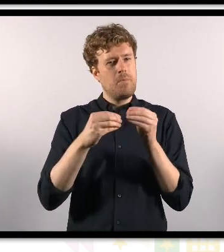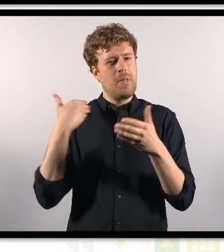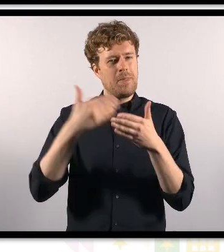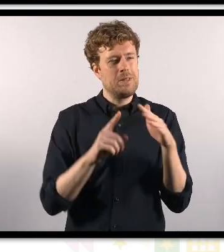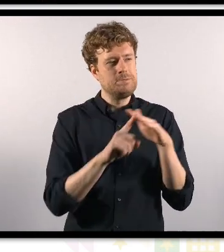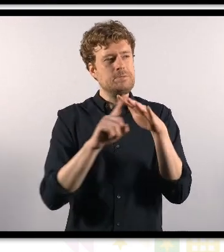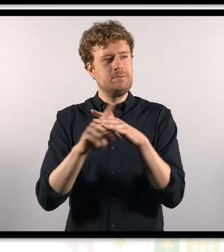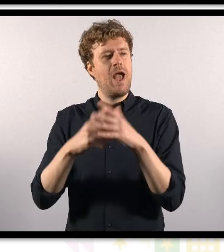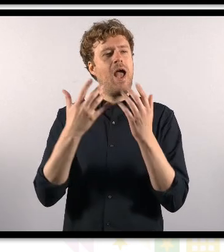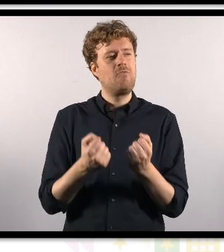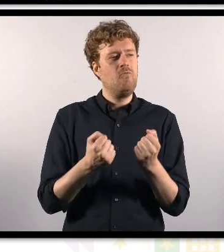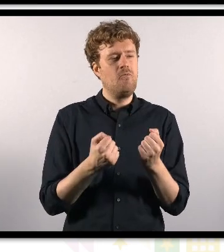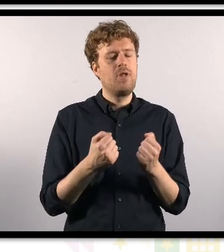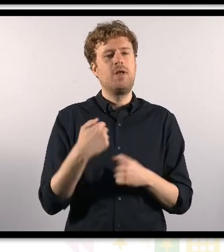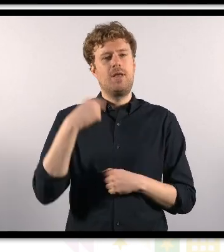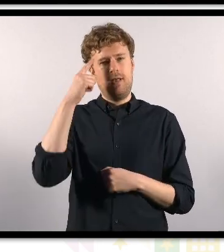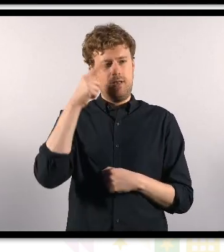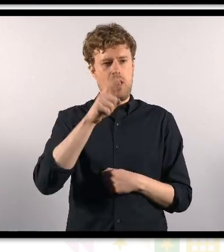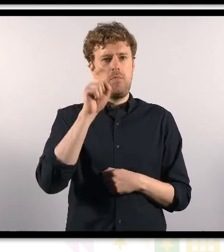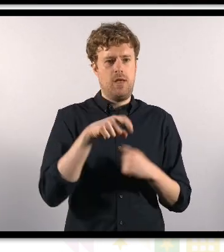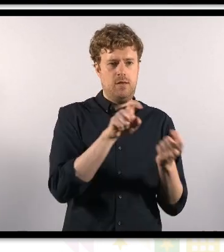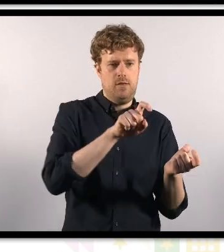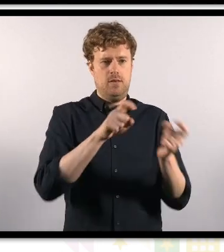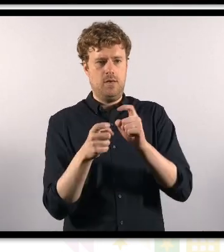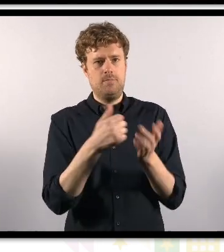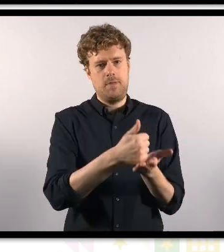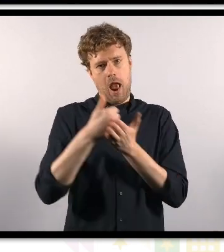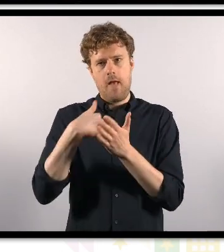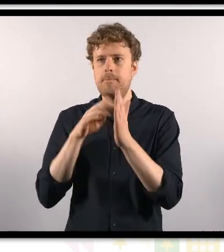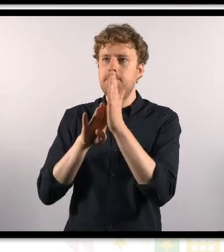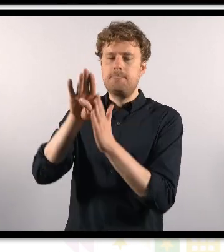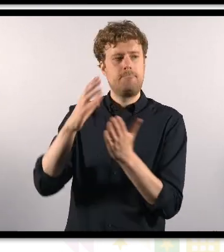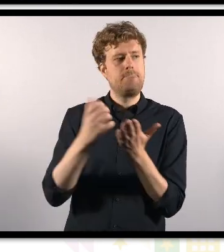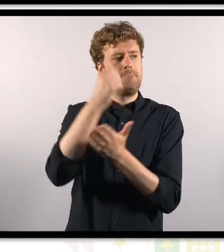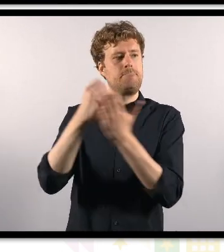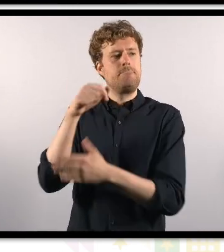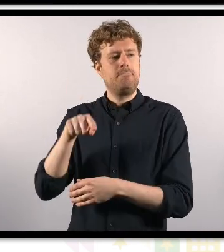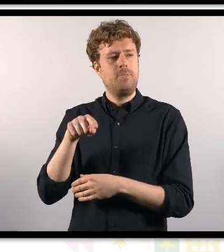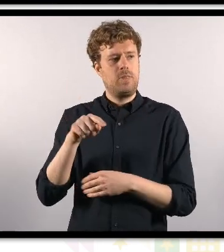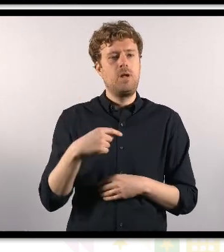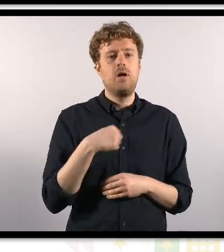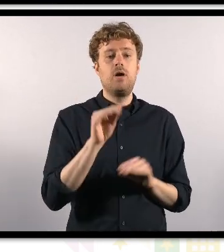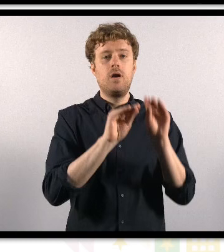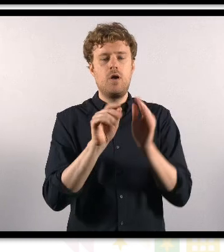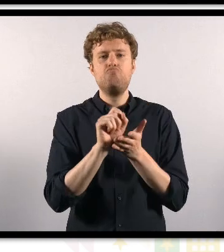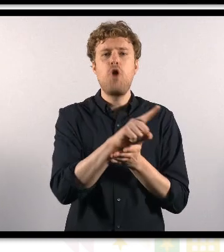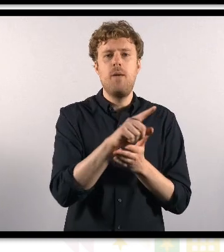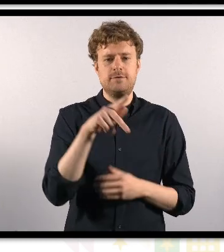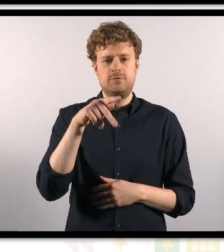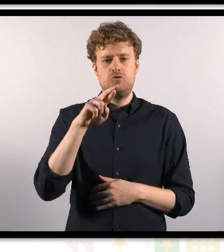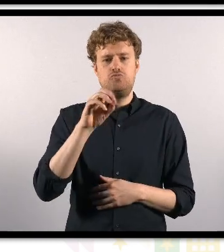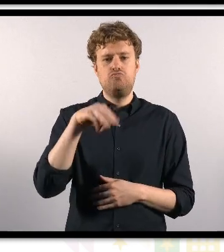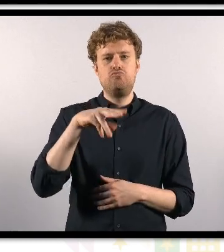But if you keep layering more and more probabilistic things into more complicated workflows, like triage the site or triage an